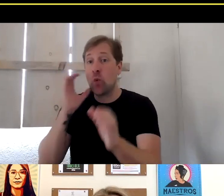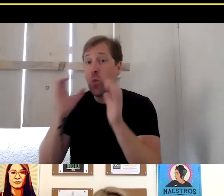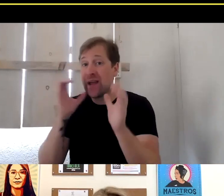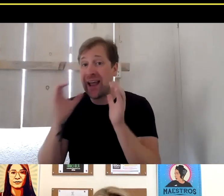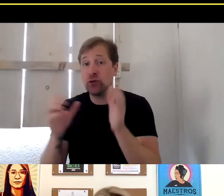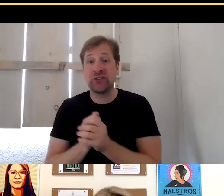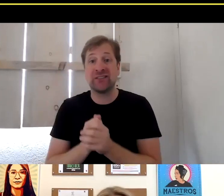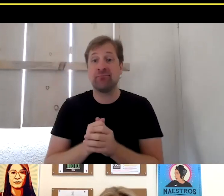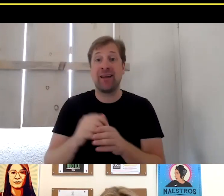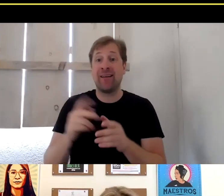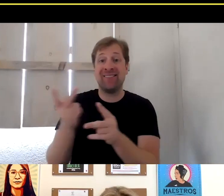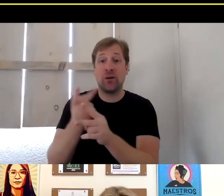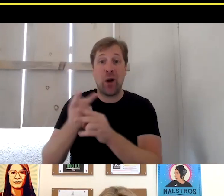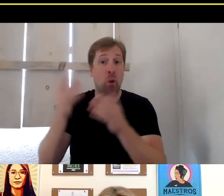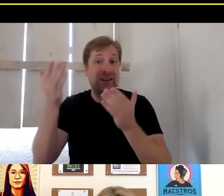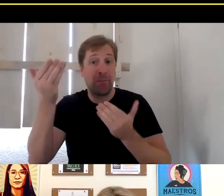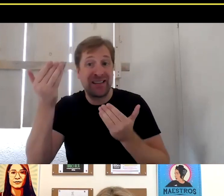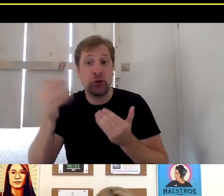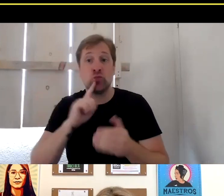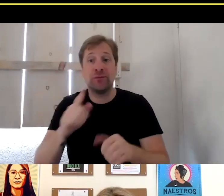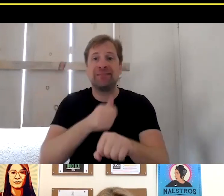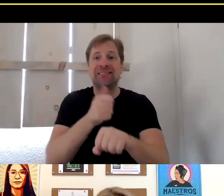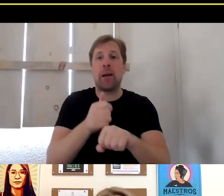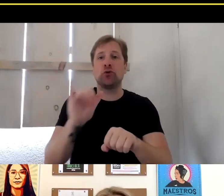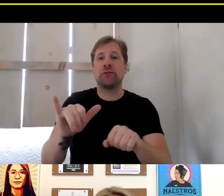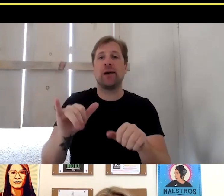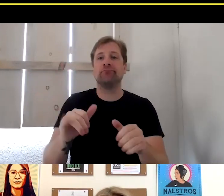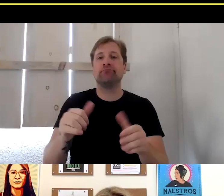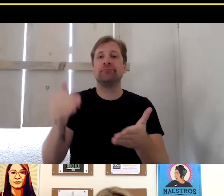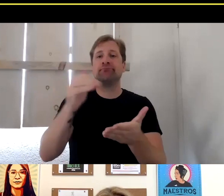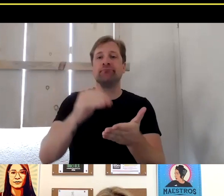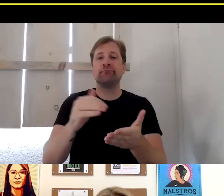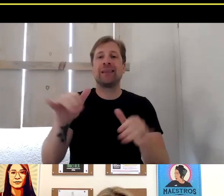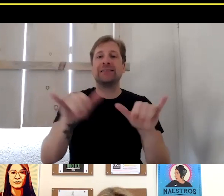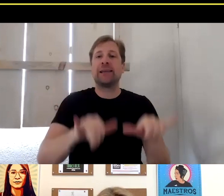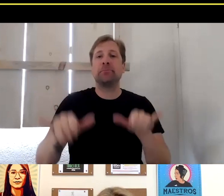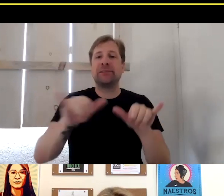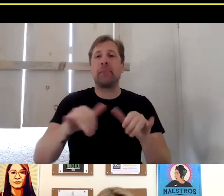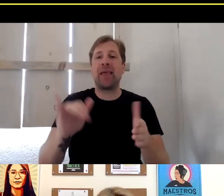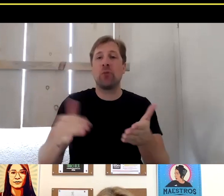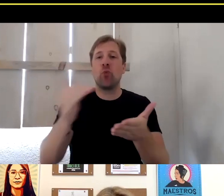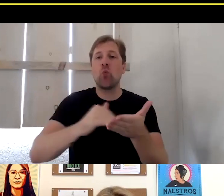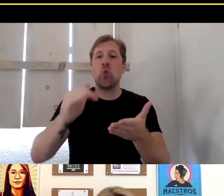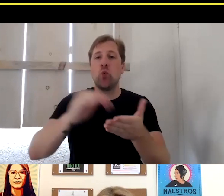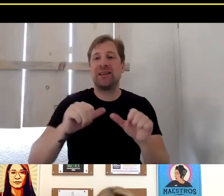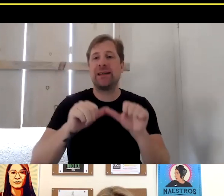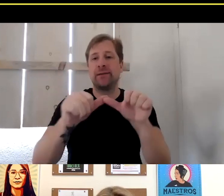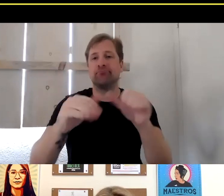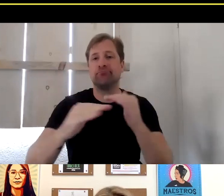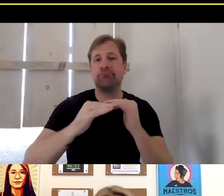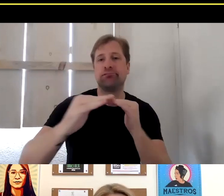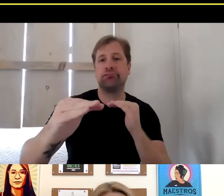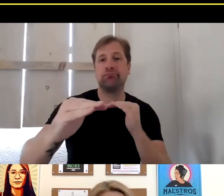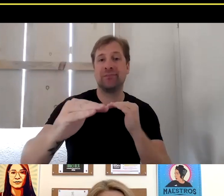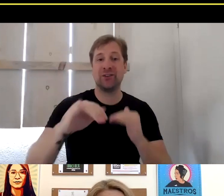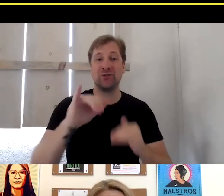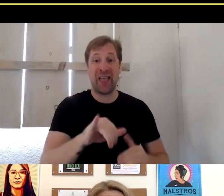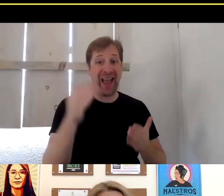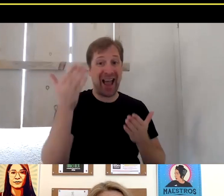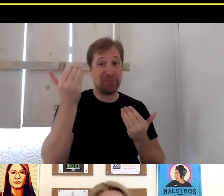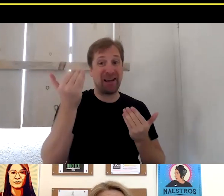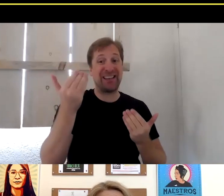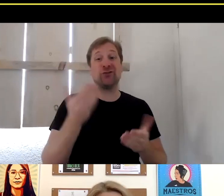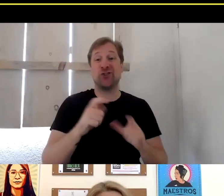is expected and to establish routines. Flexibility has been a huge theme. It is the theme, I would